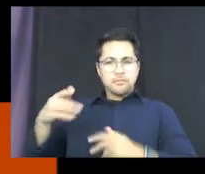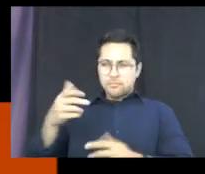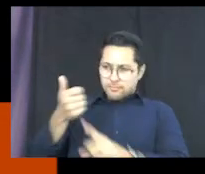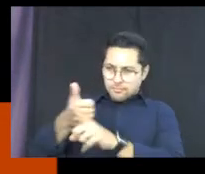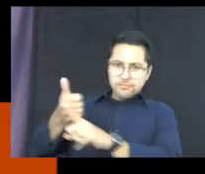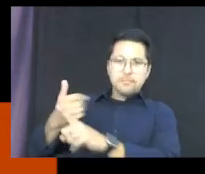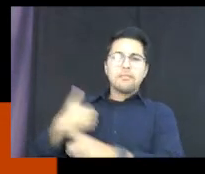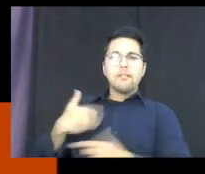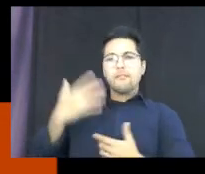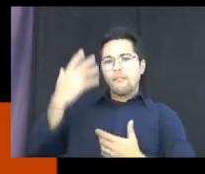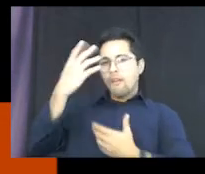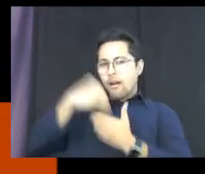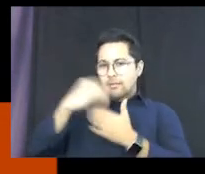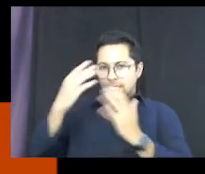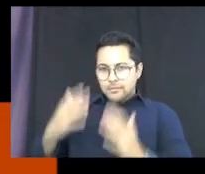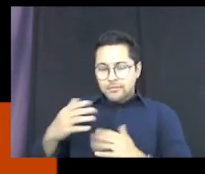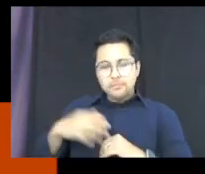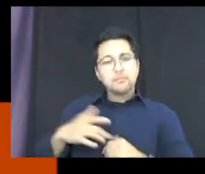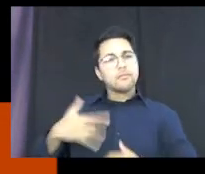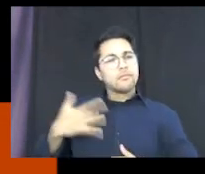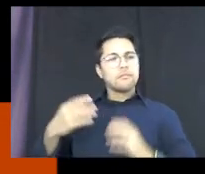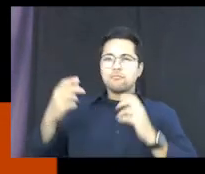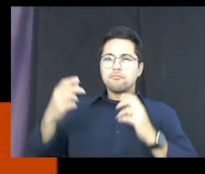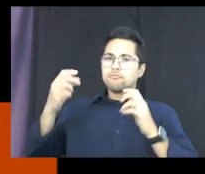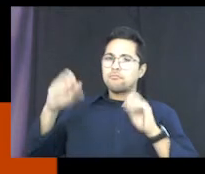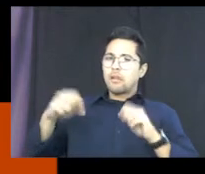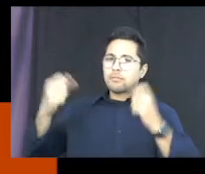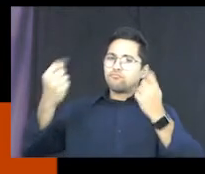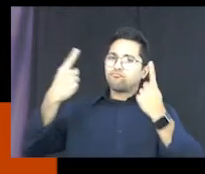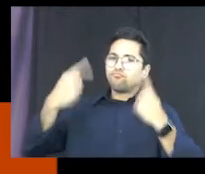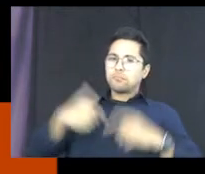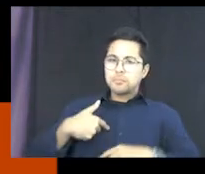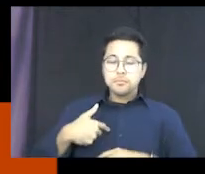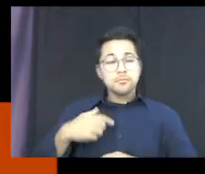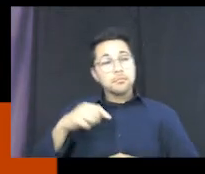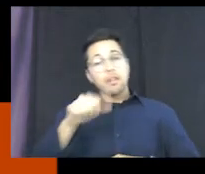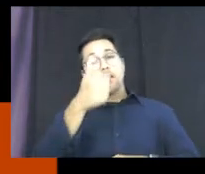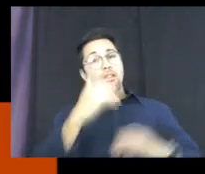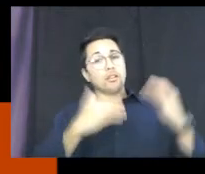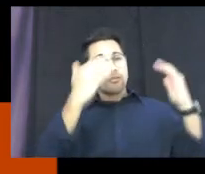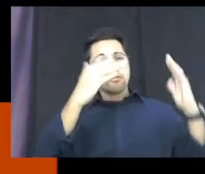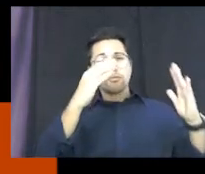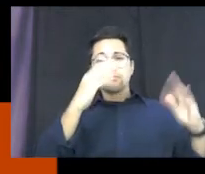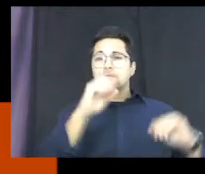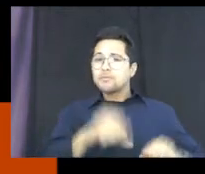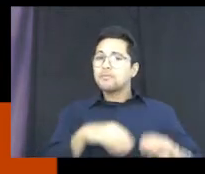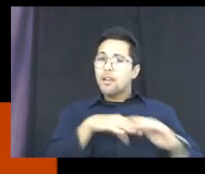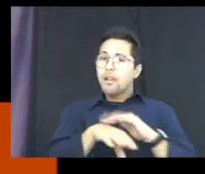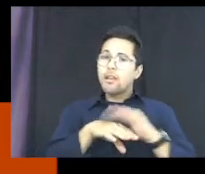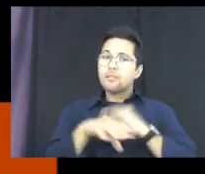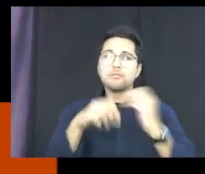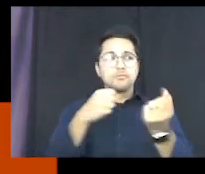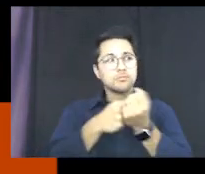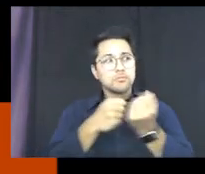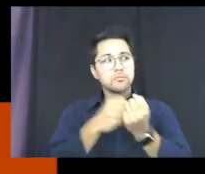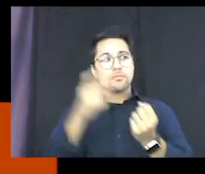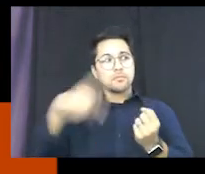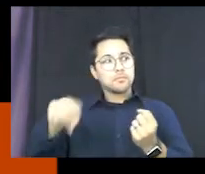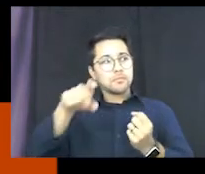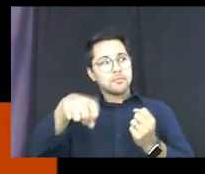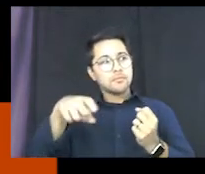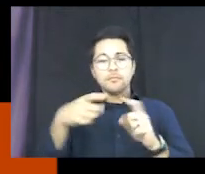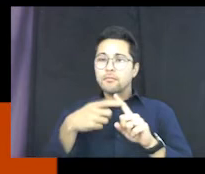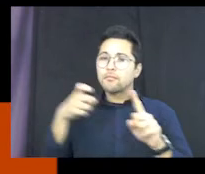autism and feels they are more likely to understand them, while other adults can access supports that they may need